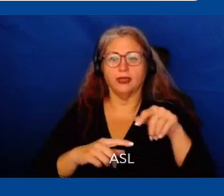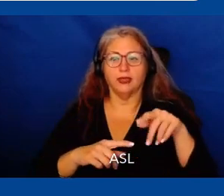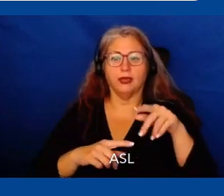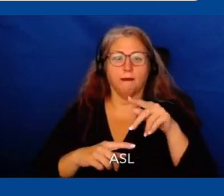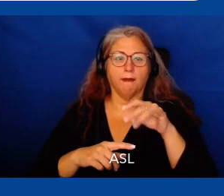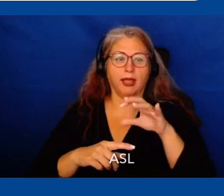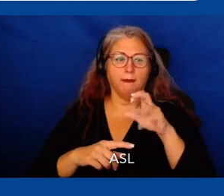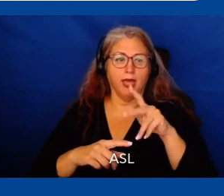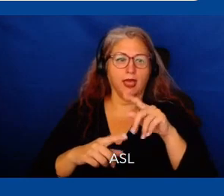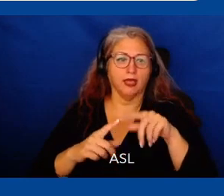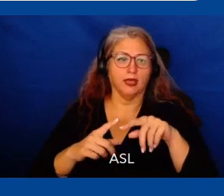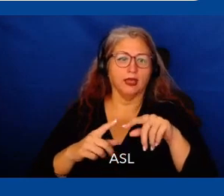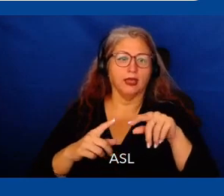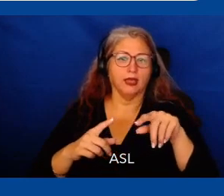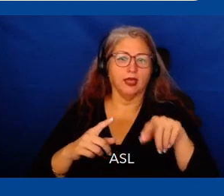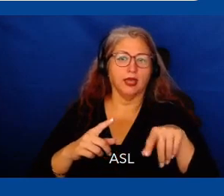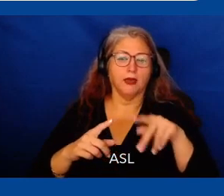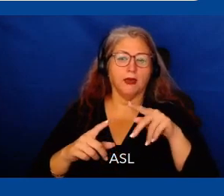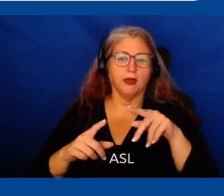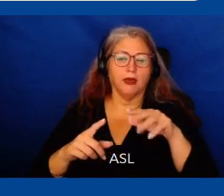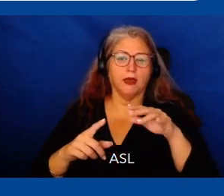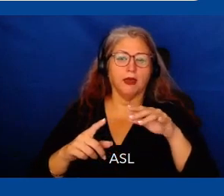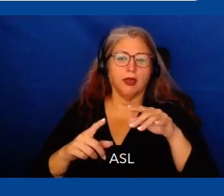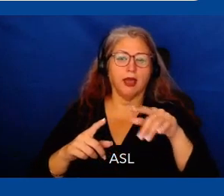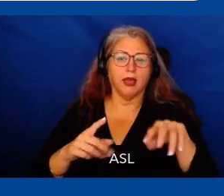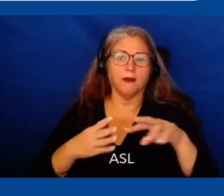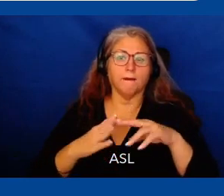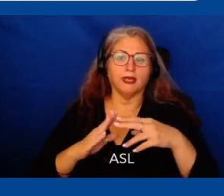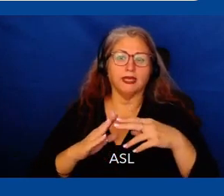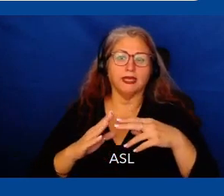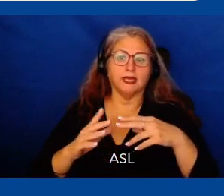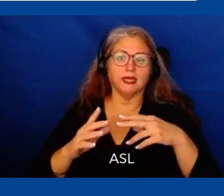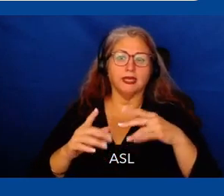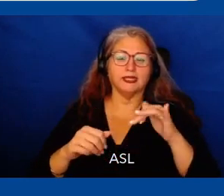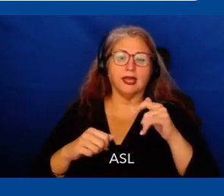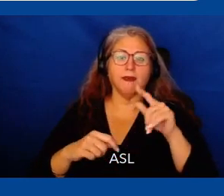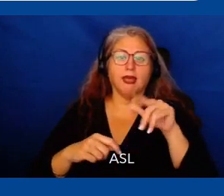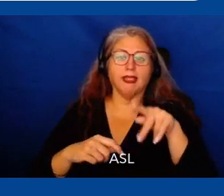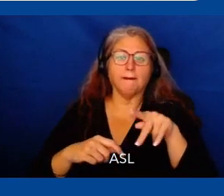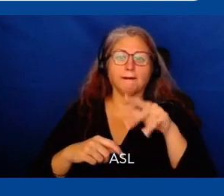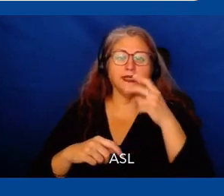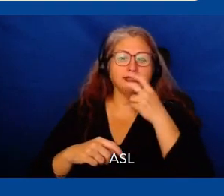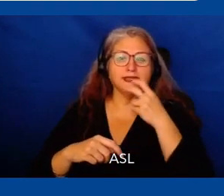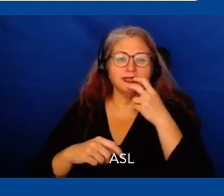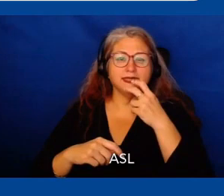because there's playback, I'm meaning lip sync. Mm-hmm.